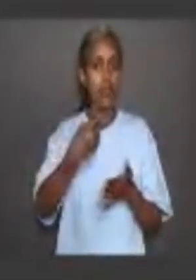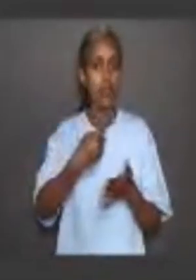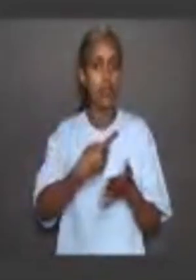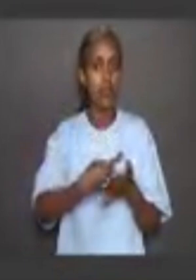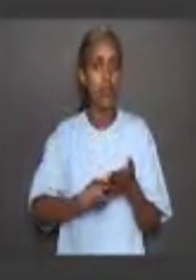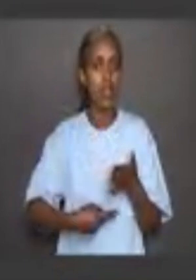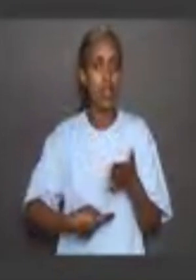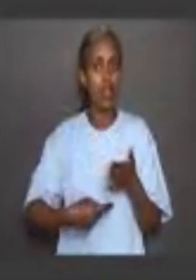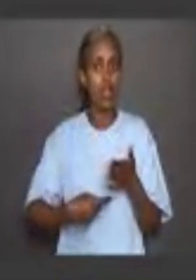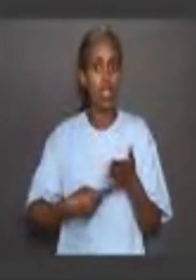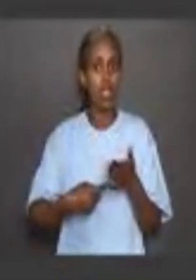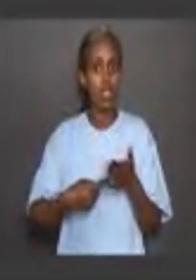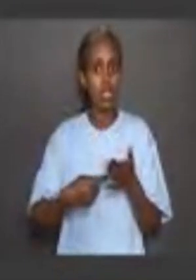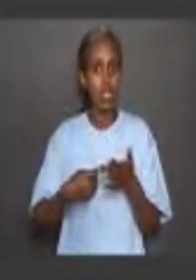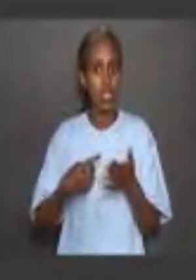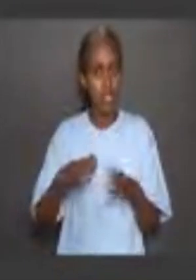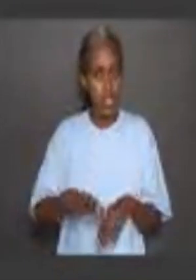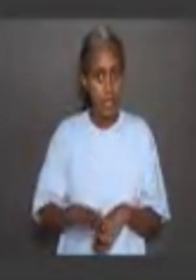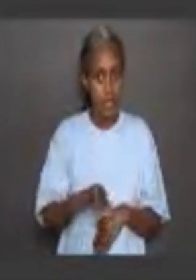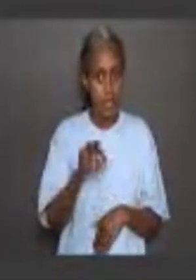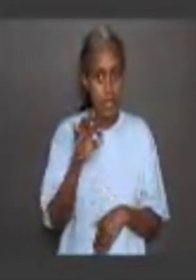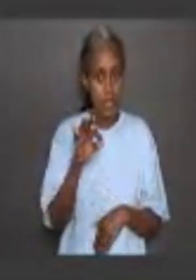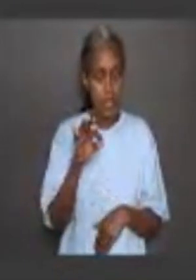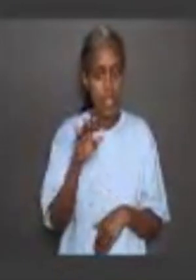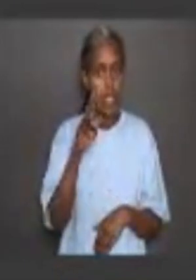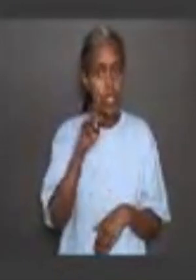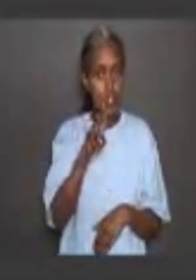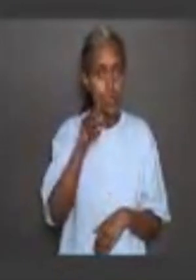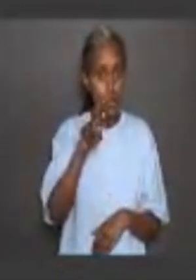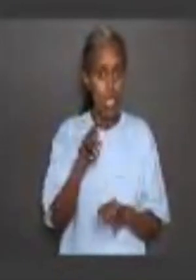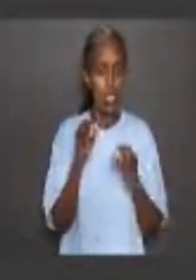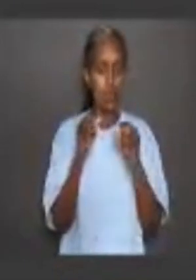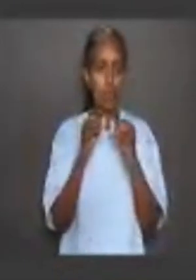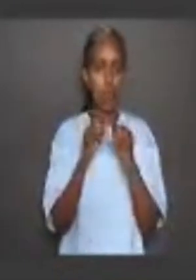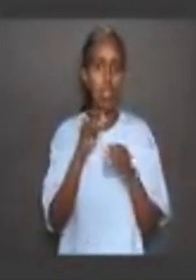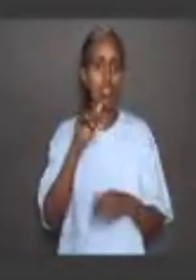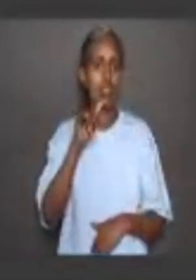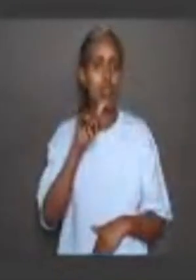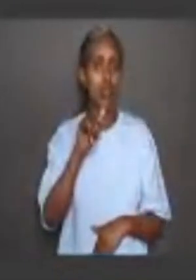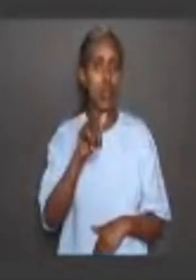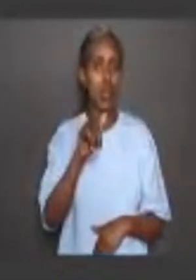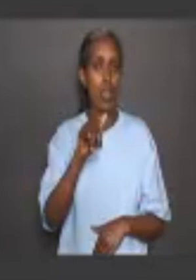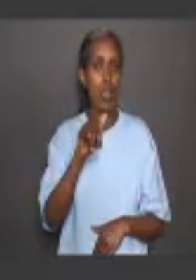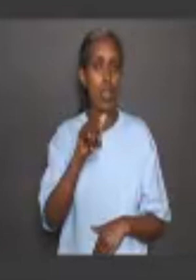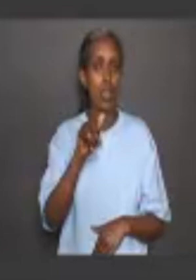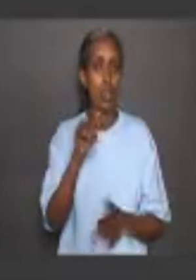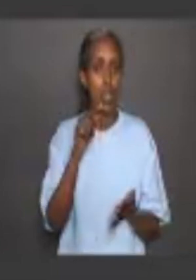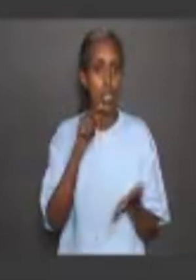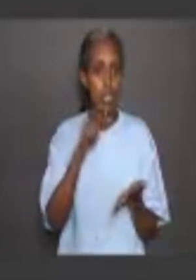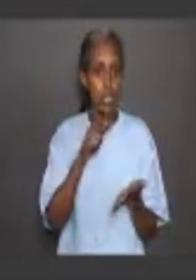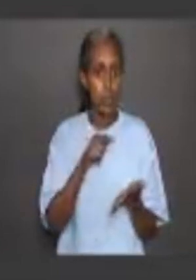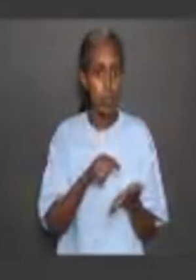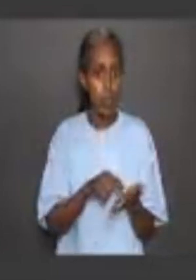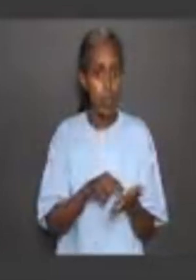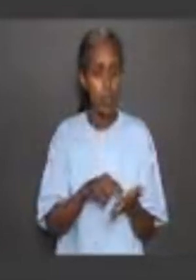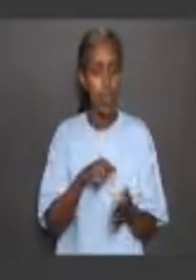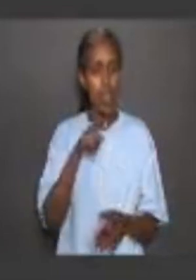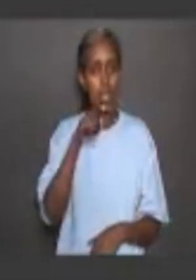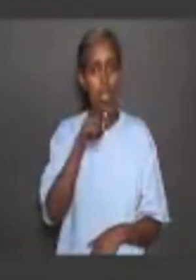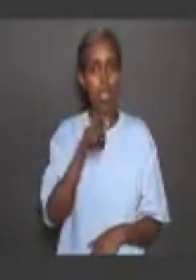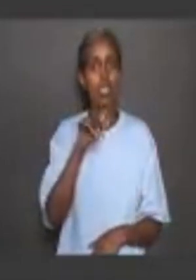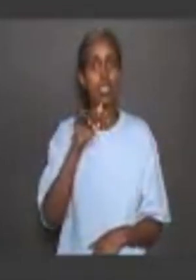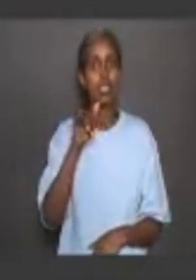maximum value that can be attained by 2X plus Y when the